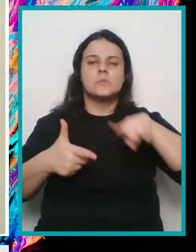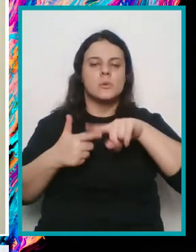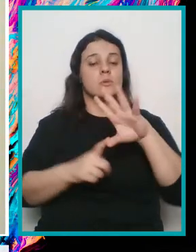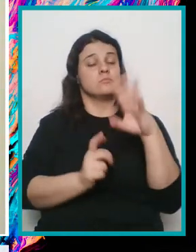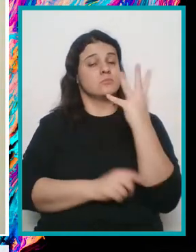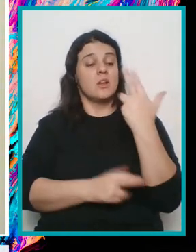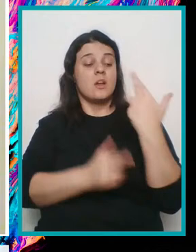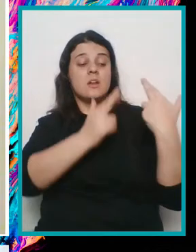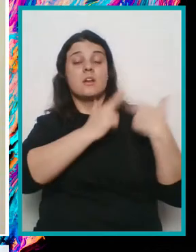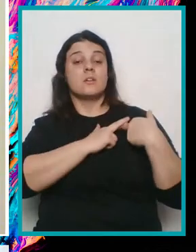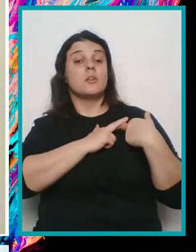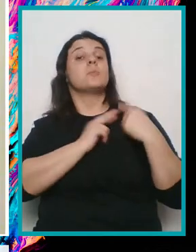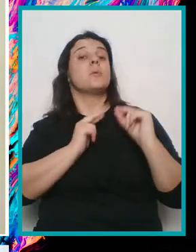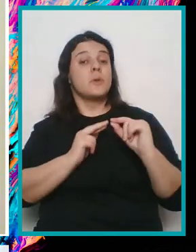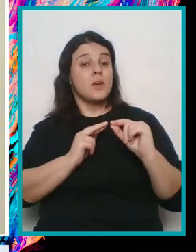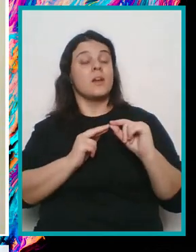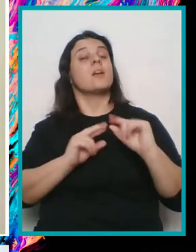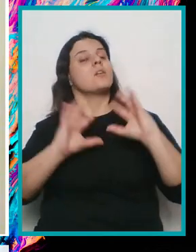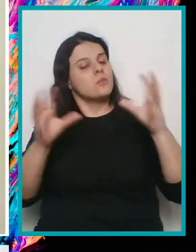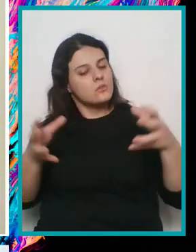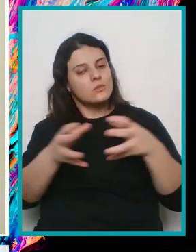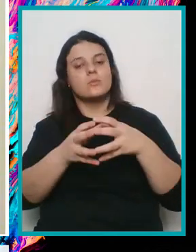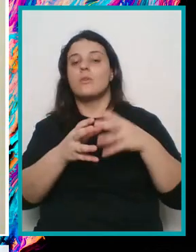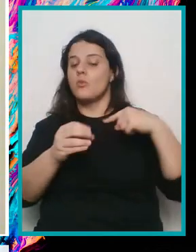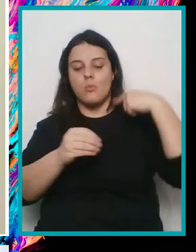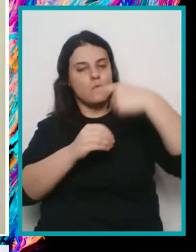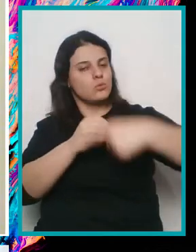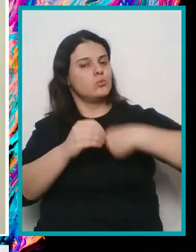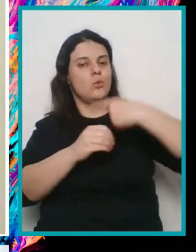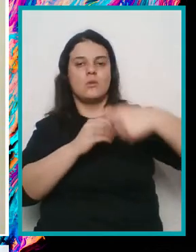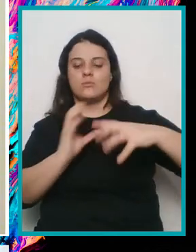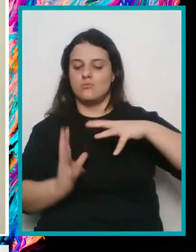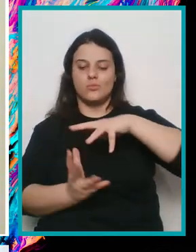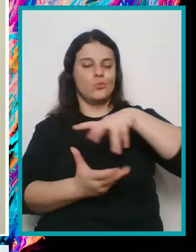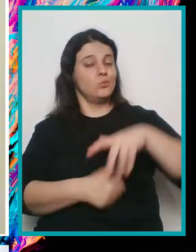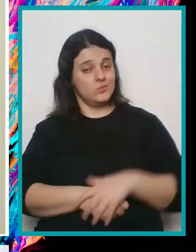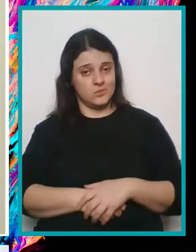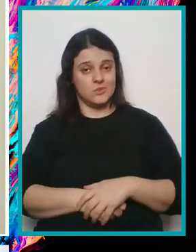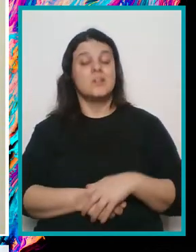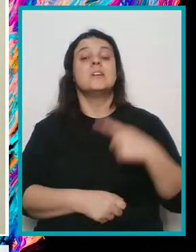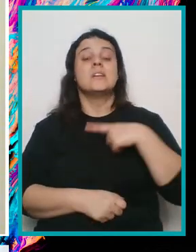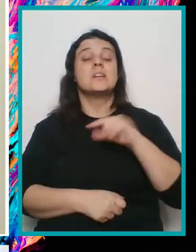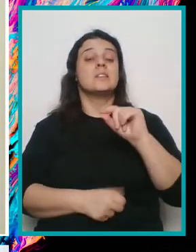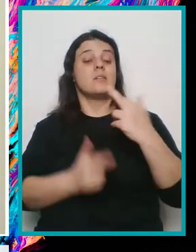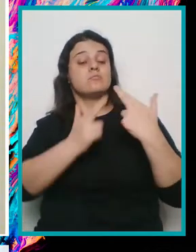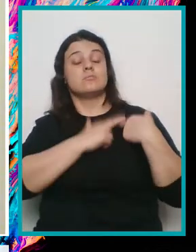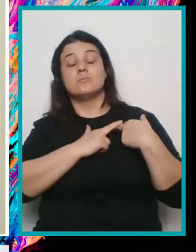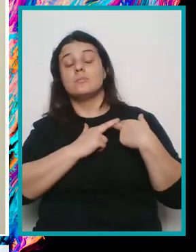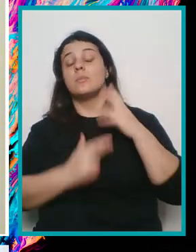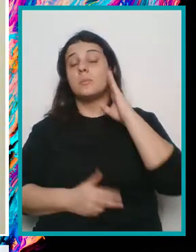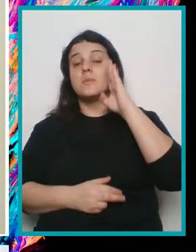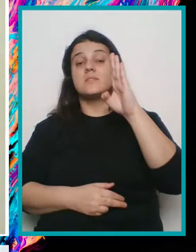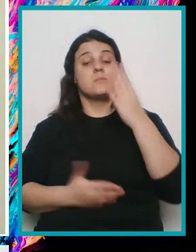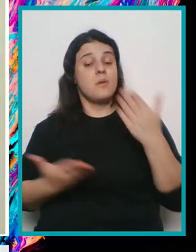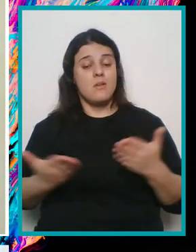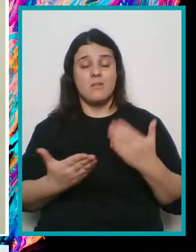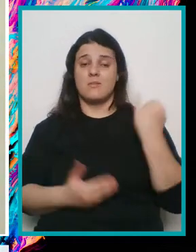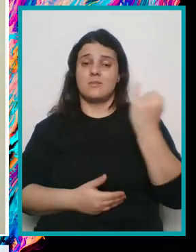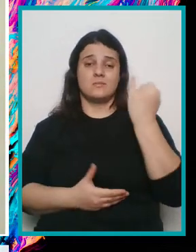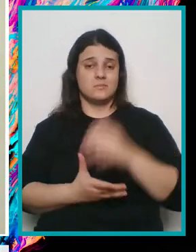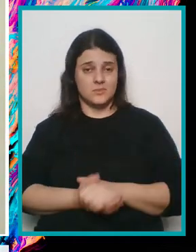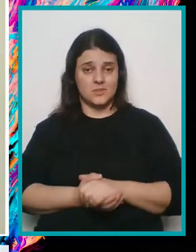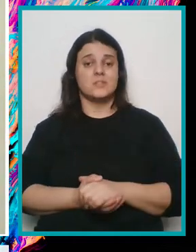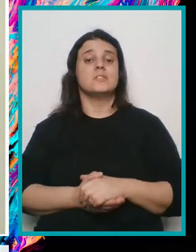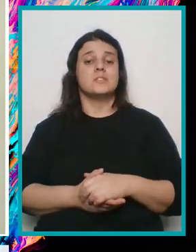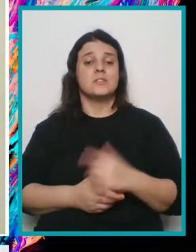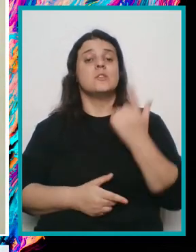justice. We cannot continue to see the international community invest in the fossil fuel